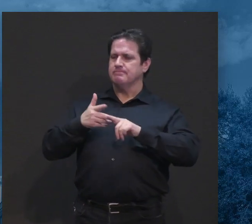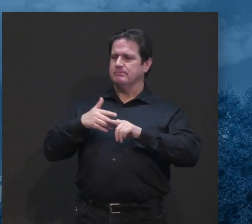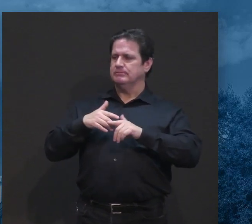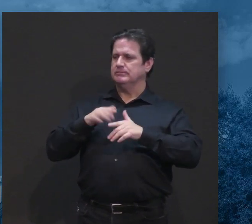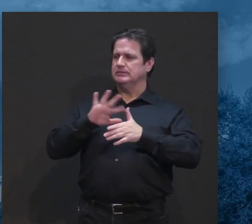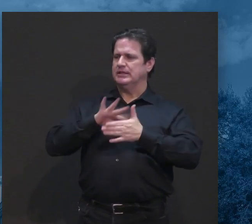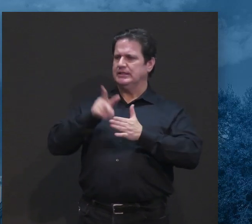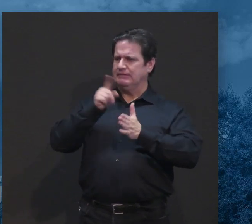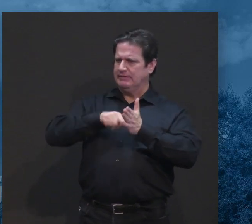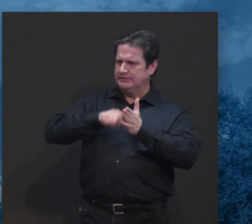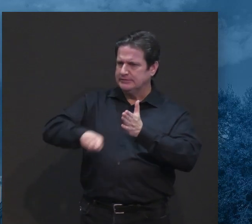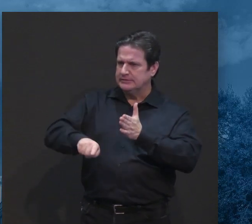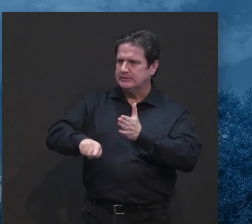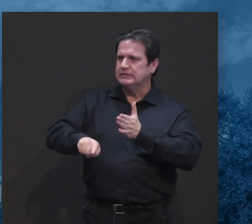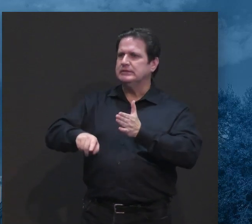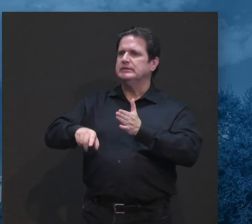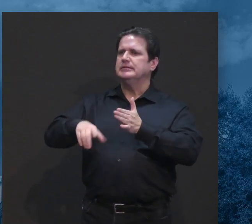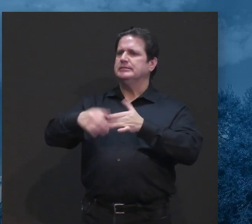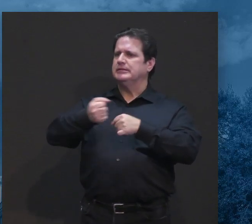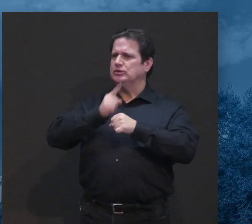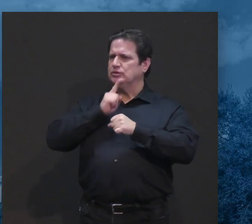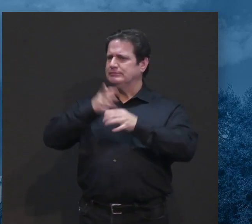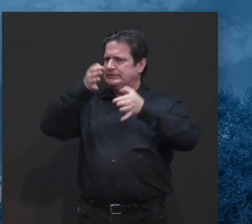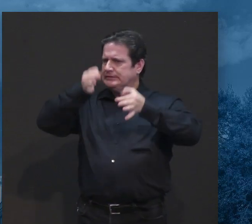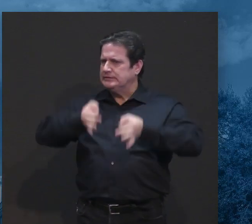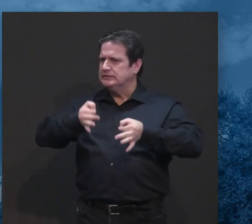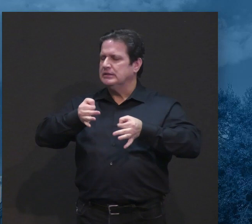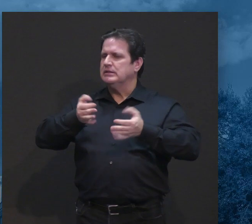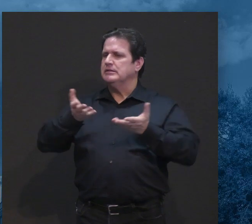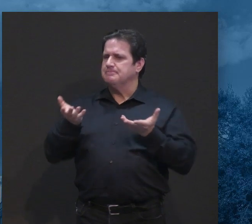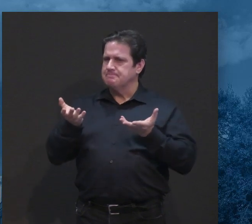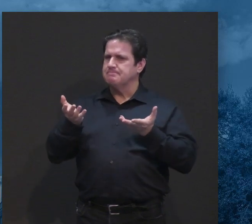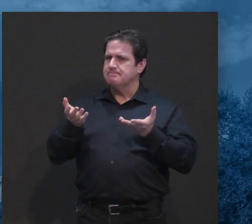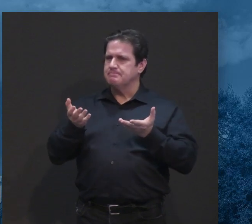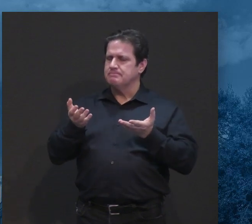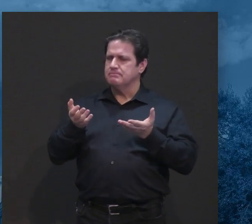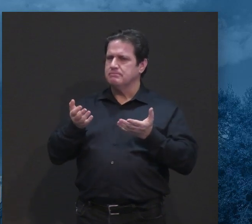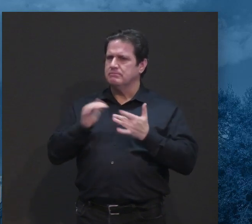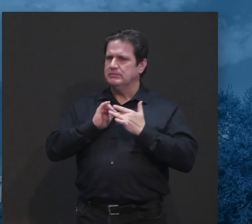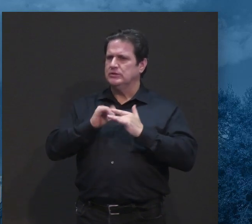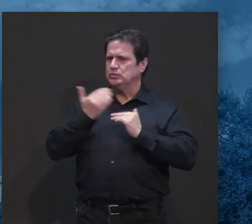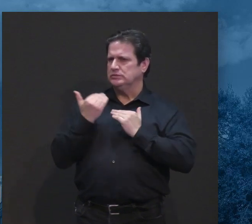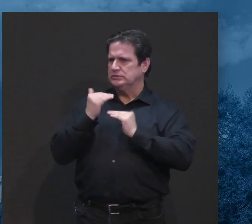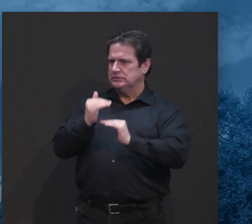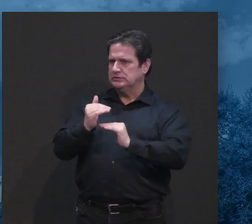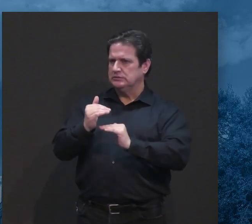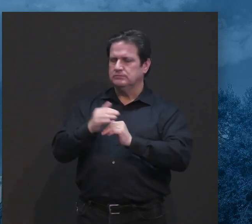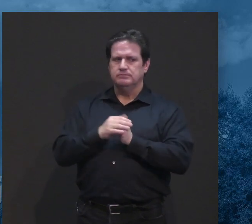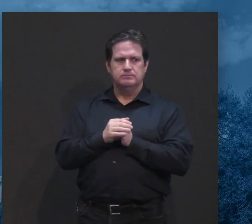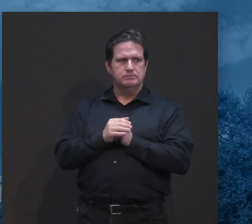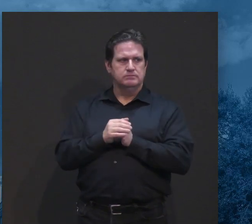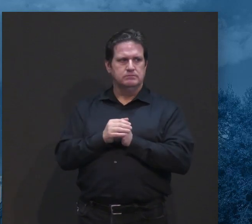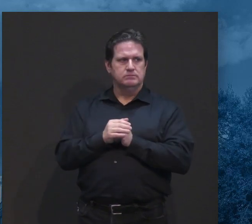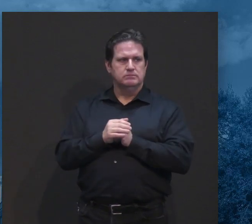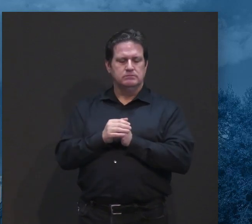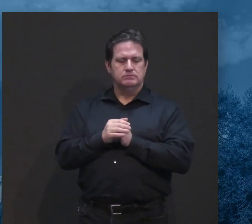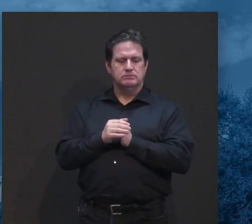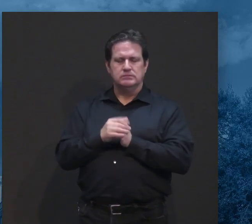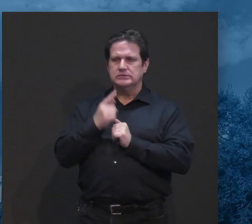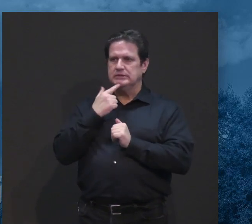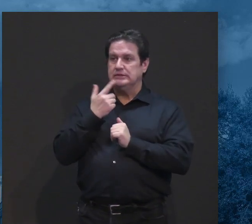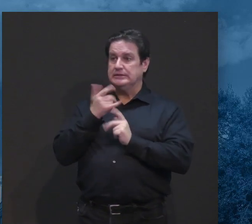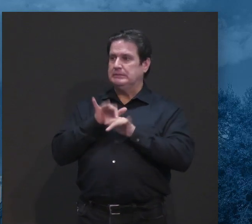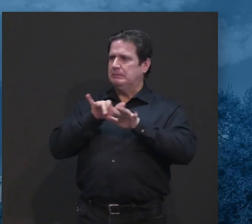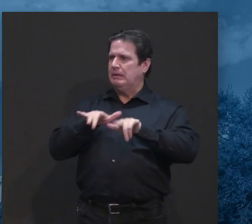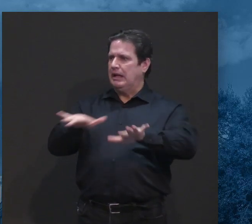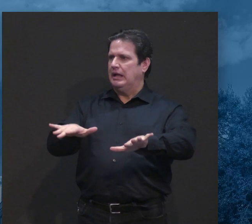case investigations in making some of your decisions as a regard to restrictions, because you said that you're seeing spread